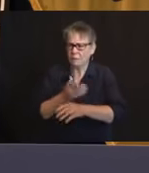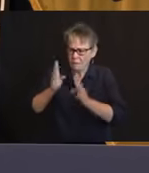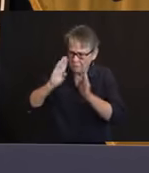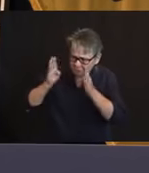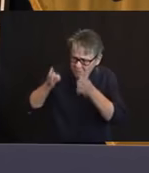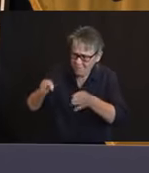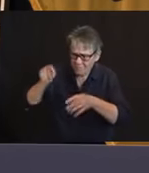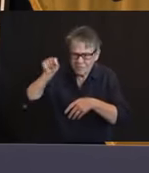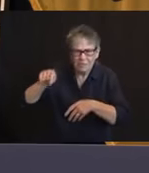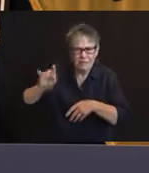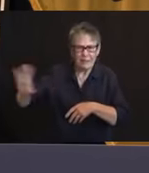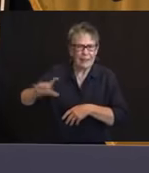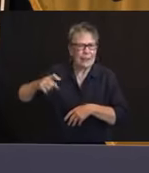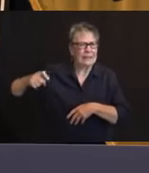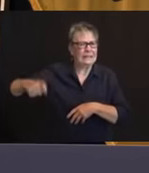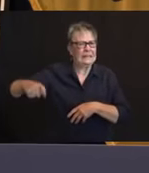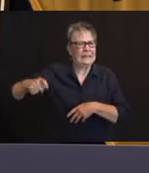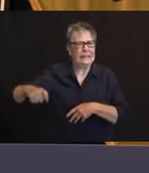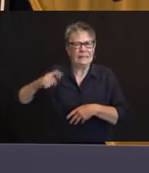about